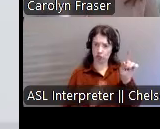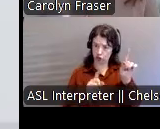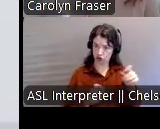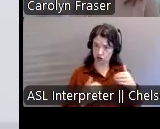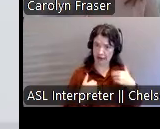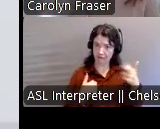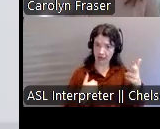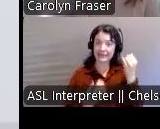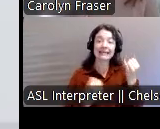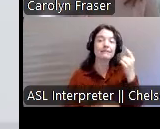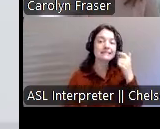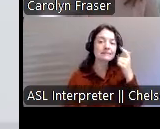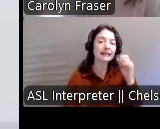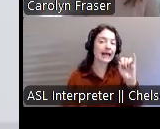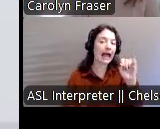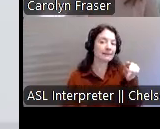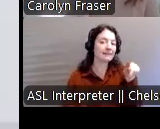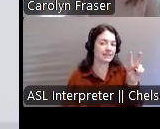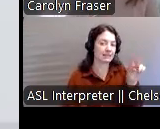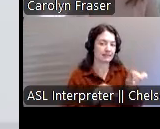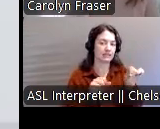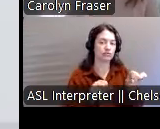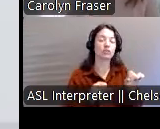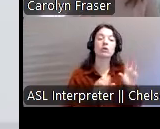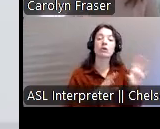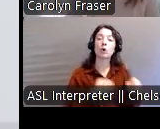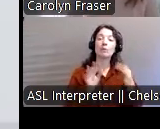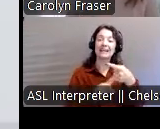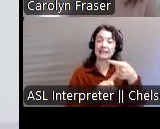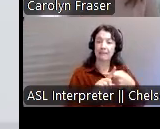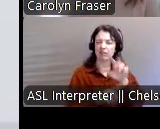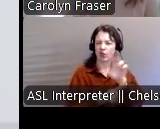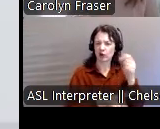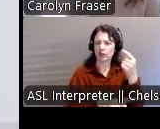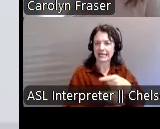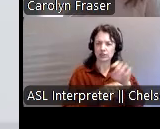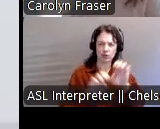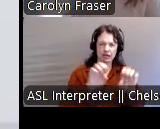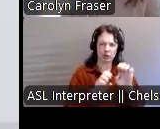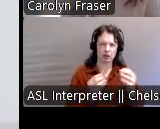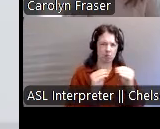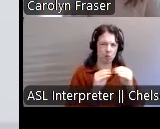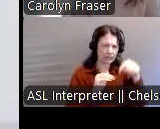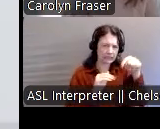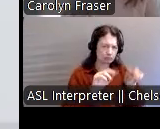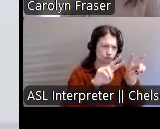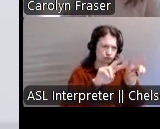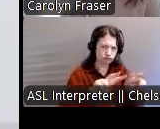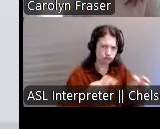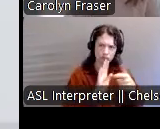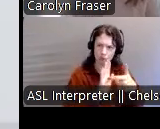partner violence. These suspensions provide time to evaluate whether full revocation is required. Now, again,